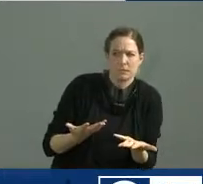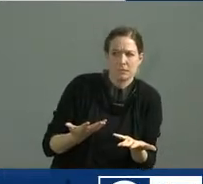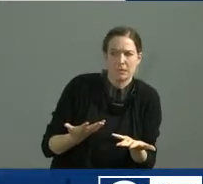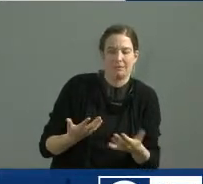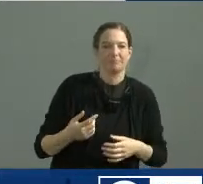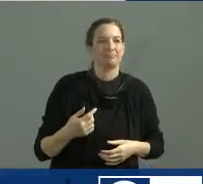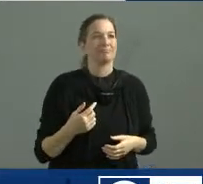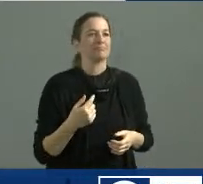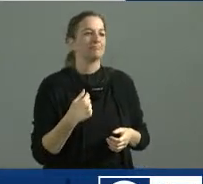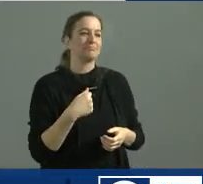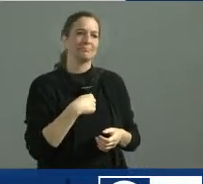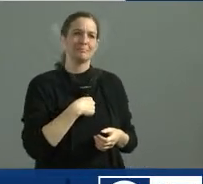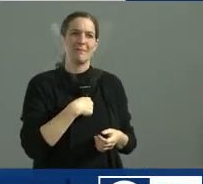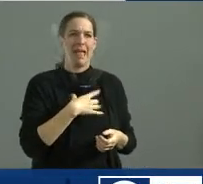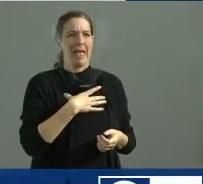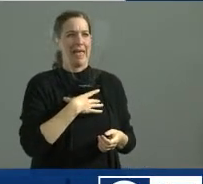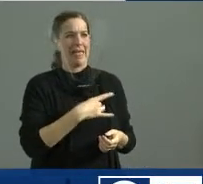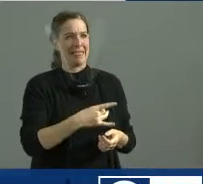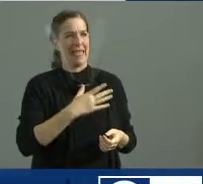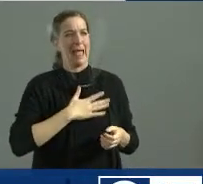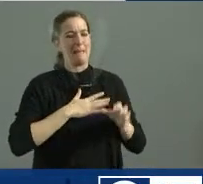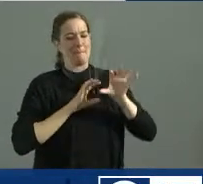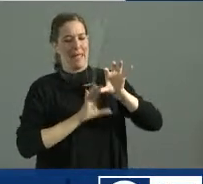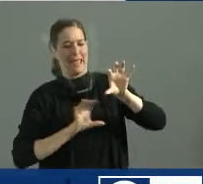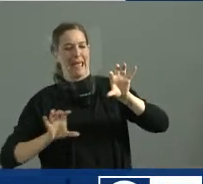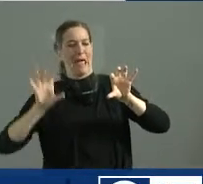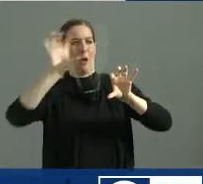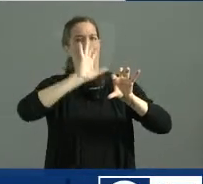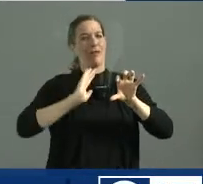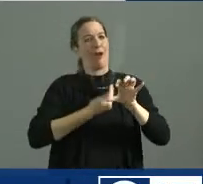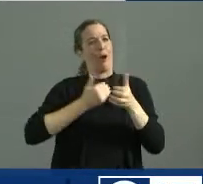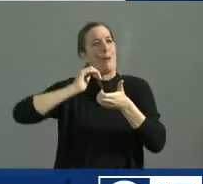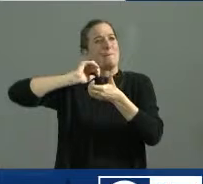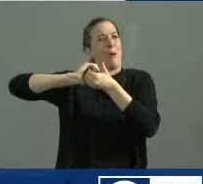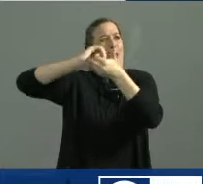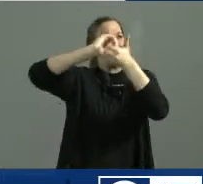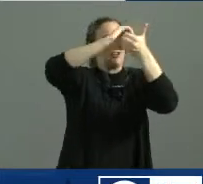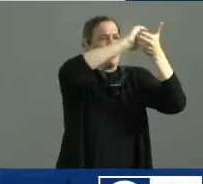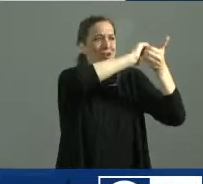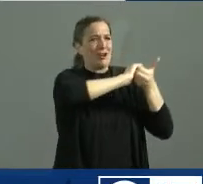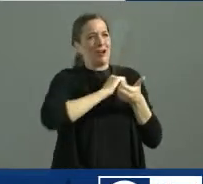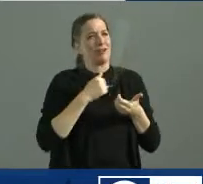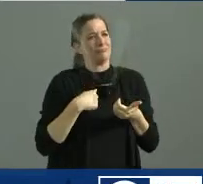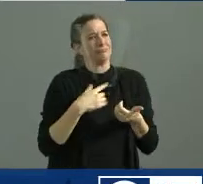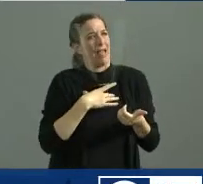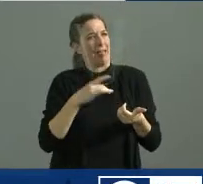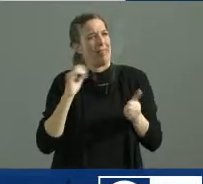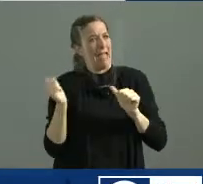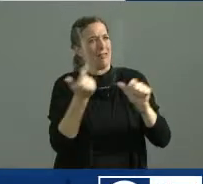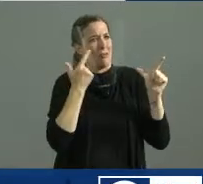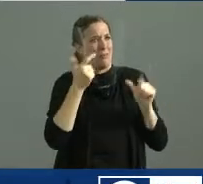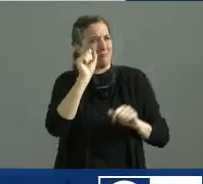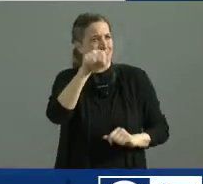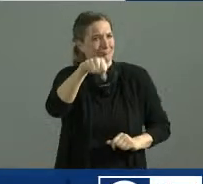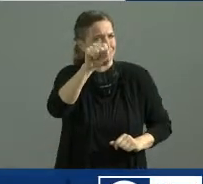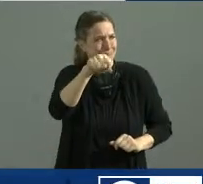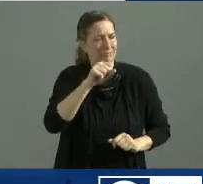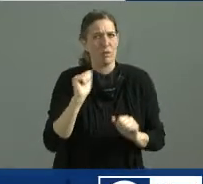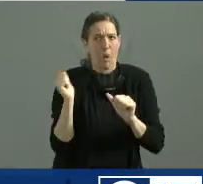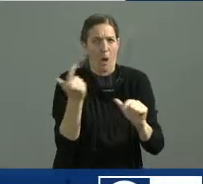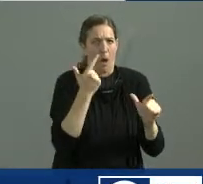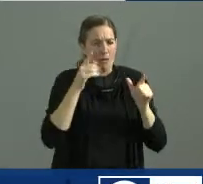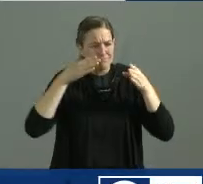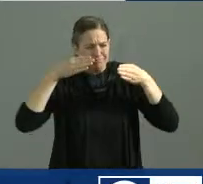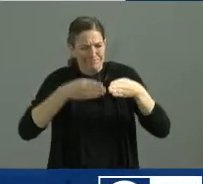really like my local county partners and I don't find them pesky. They are all working on strategies and we're